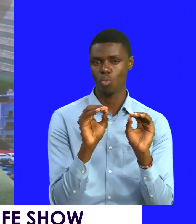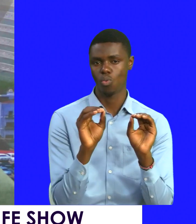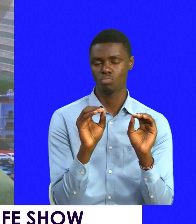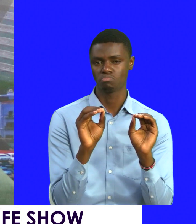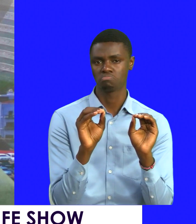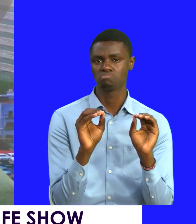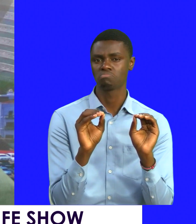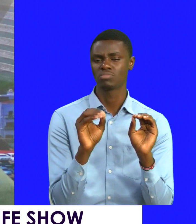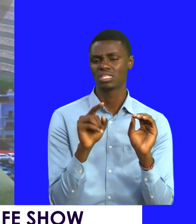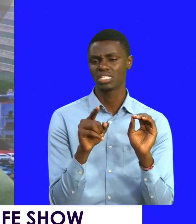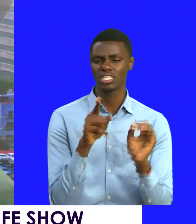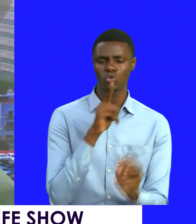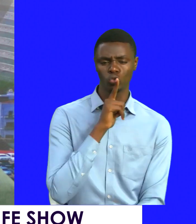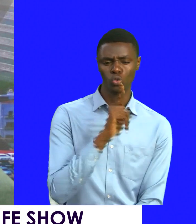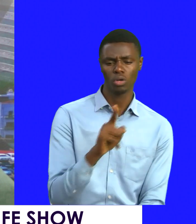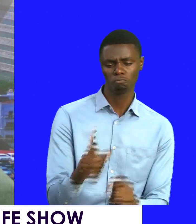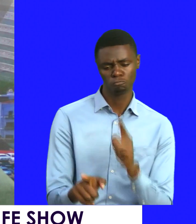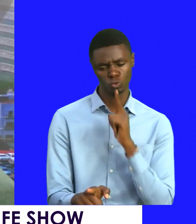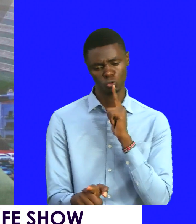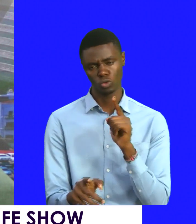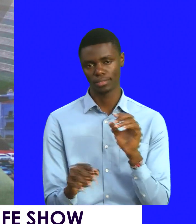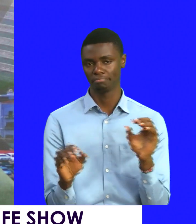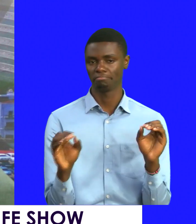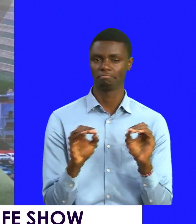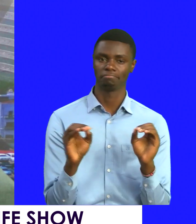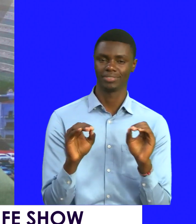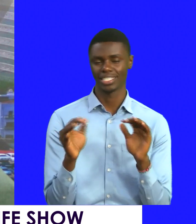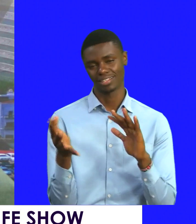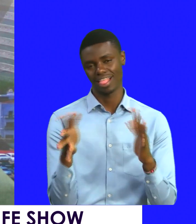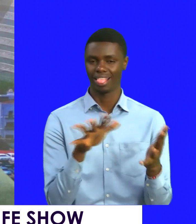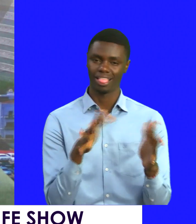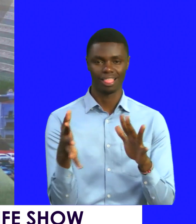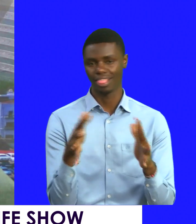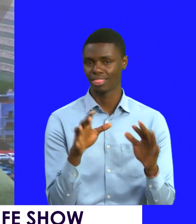It's a bit uncertain. Very uncertain world.